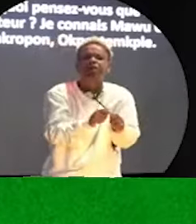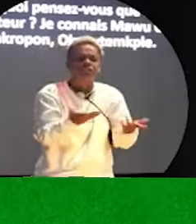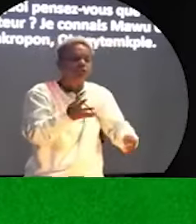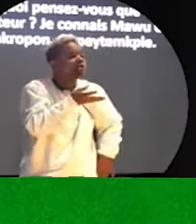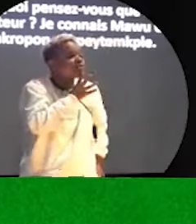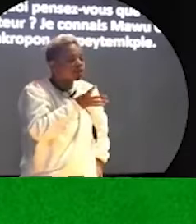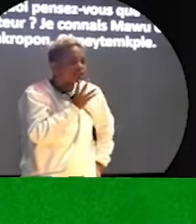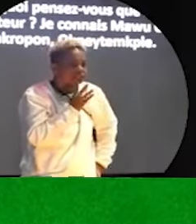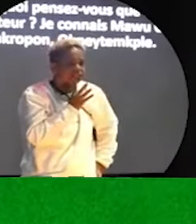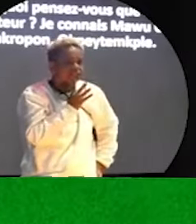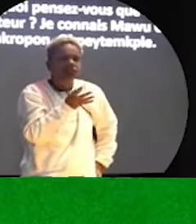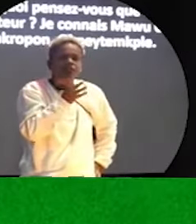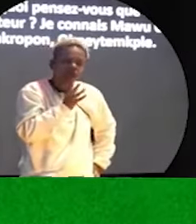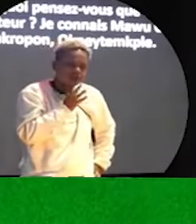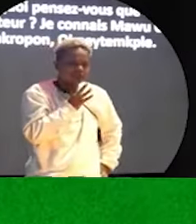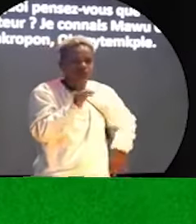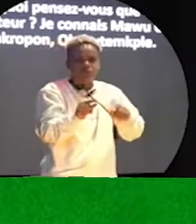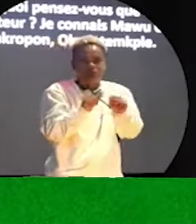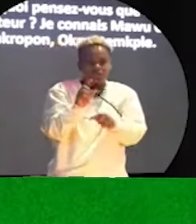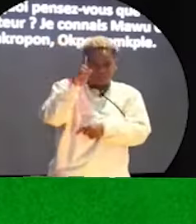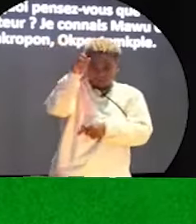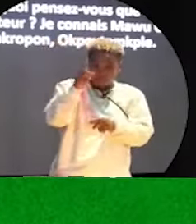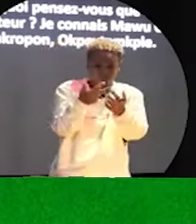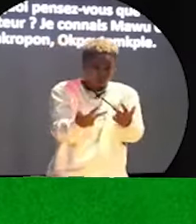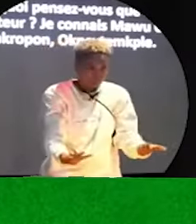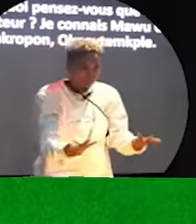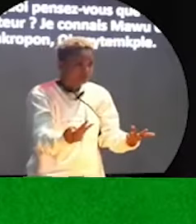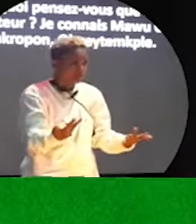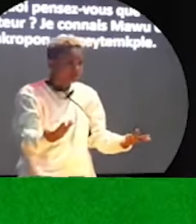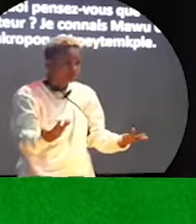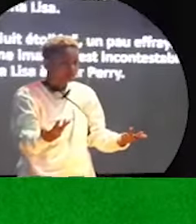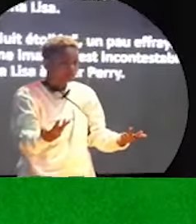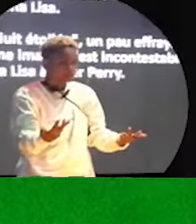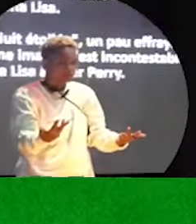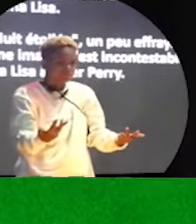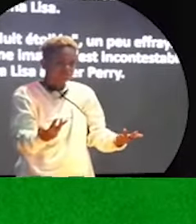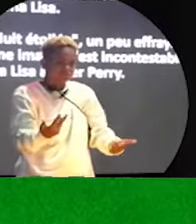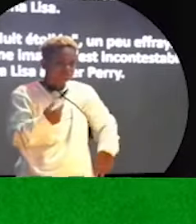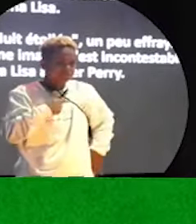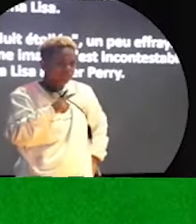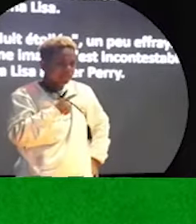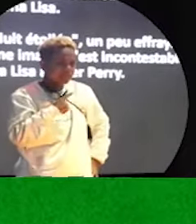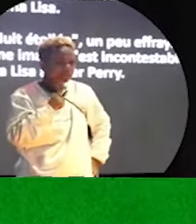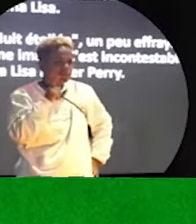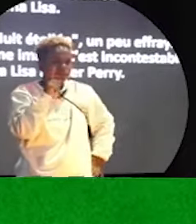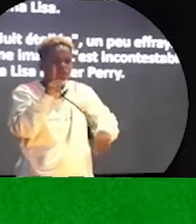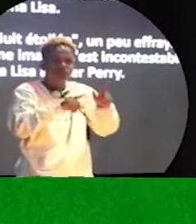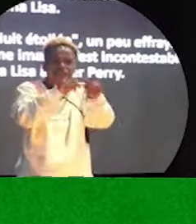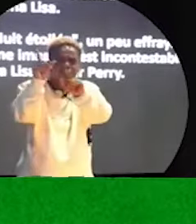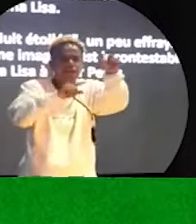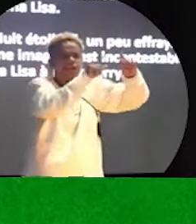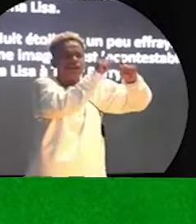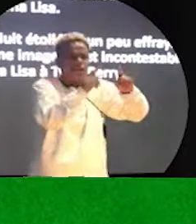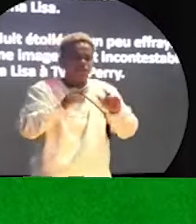Mau Osogbolisa, Nanenyankupon Okwetengpele. Starry night, it's kind of scary that this is not